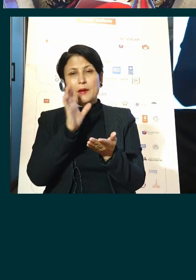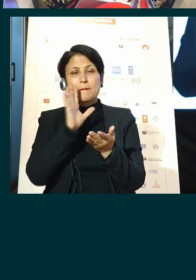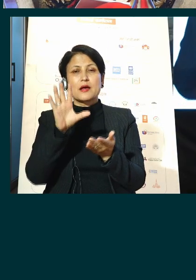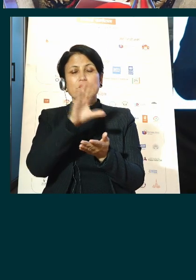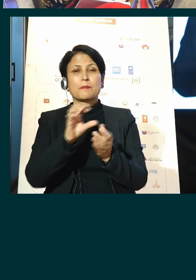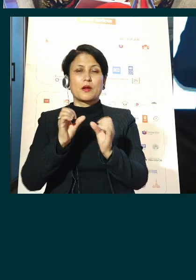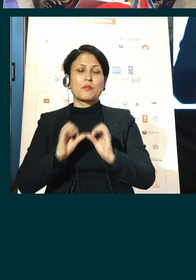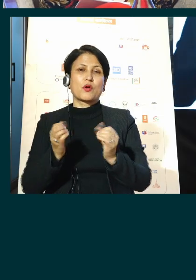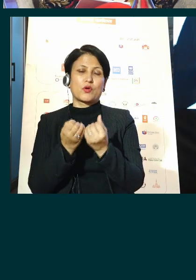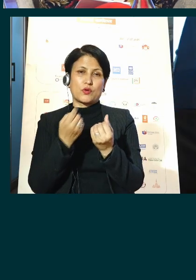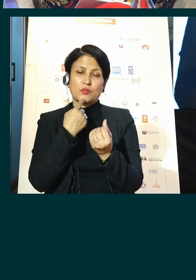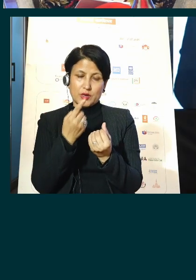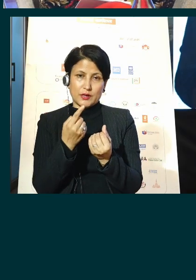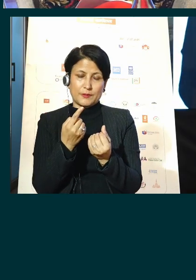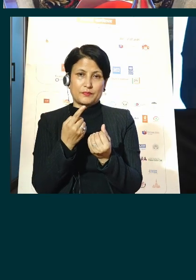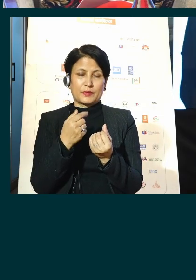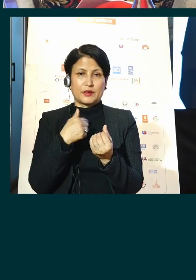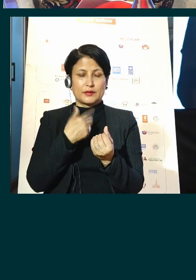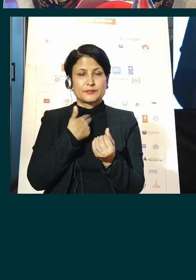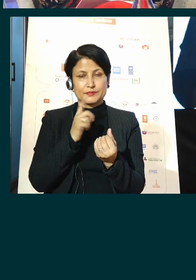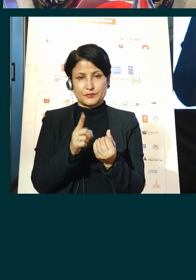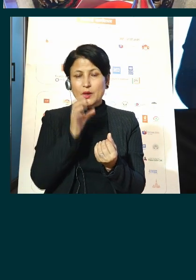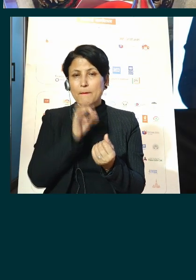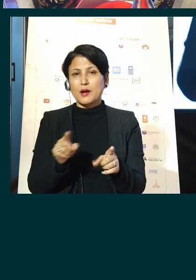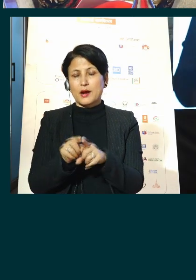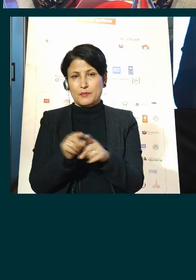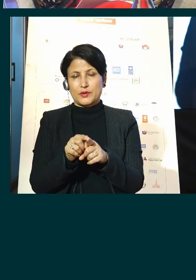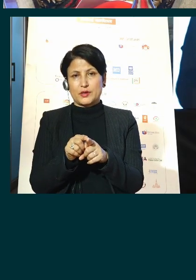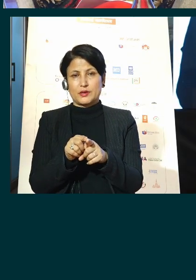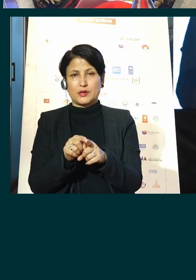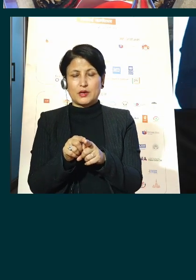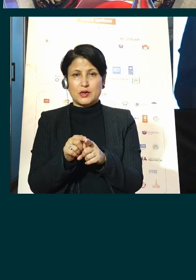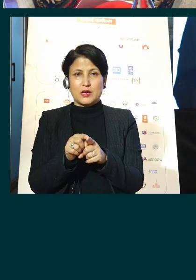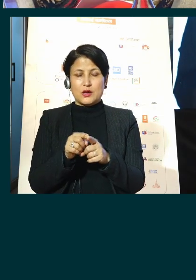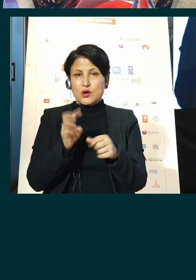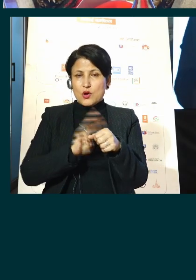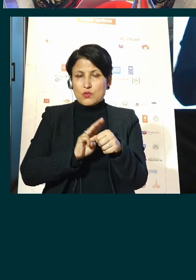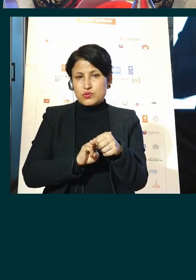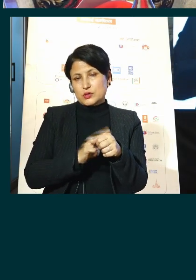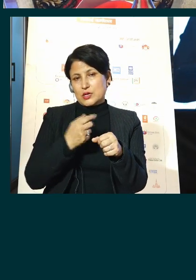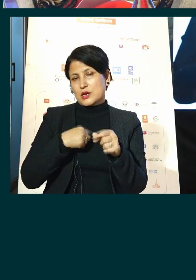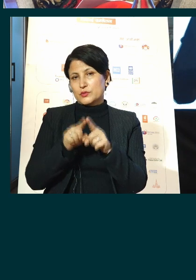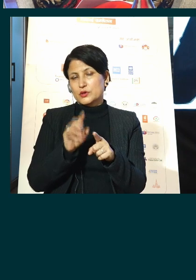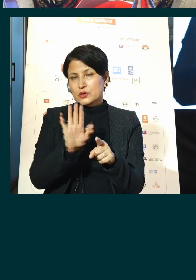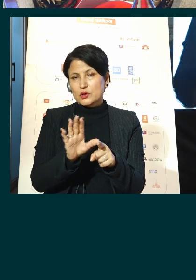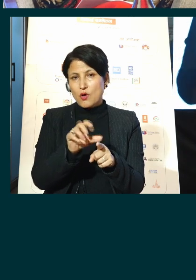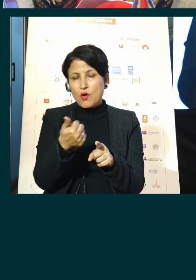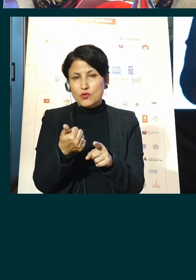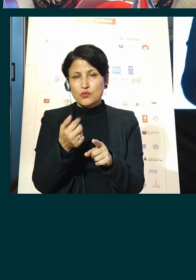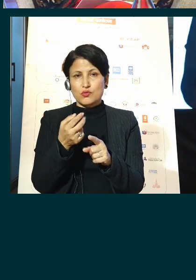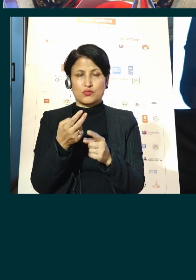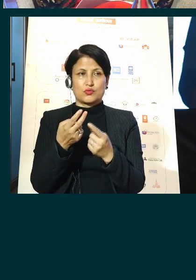important, right? And so I think absolutely there's an opportunity to do so. And the other thing that I'll say just kind of around this issue of kind of making